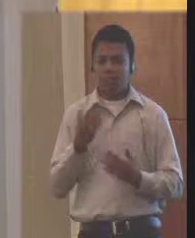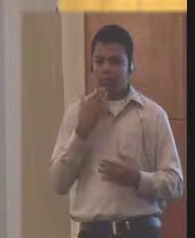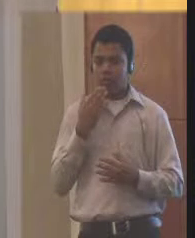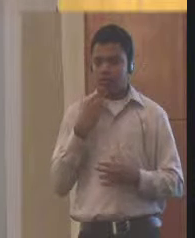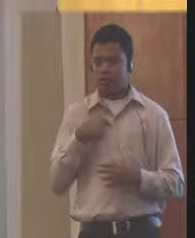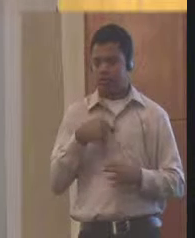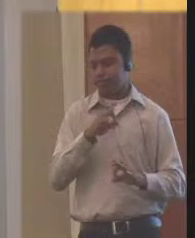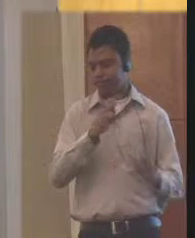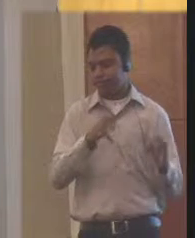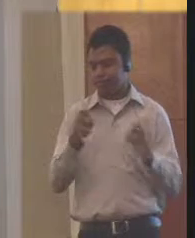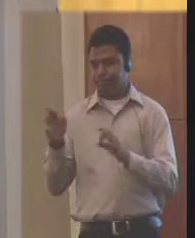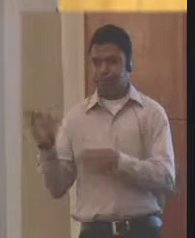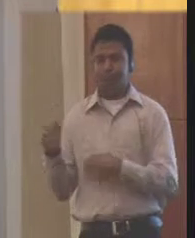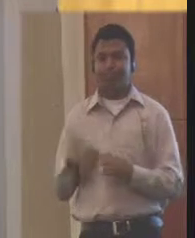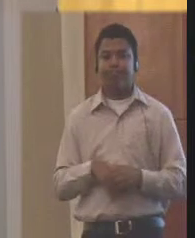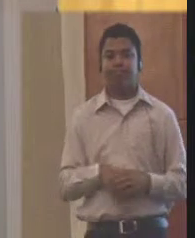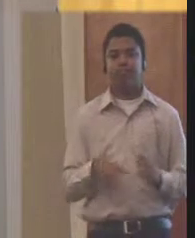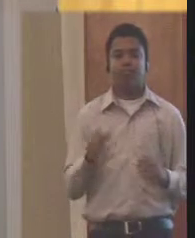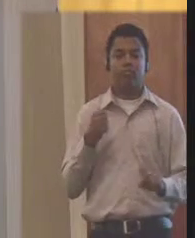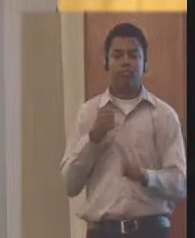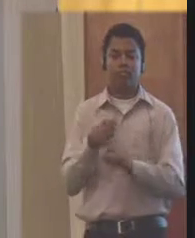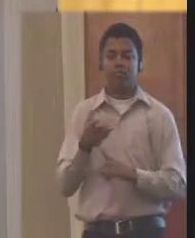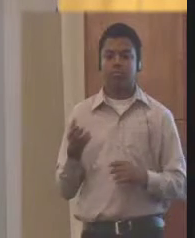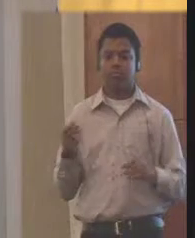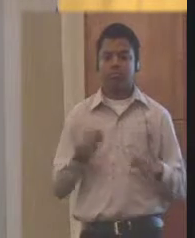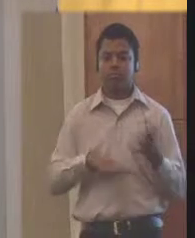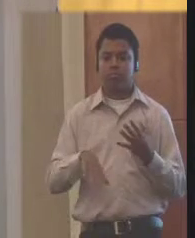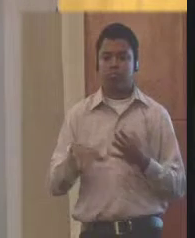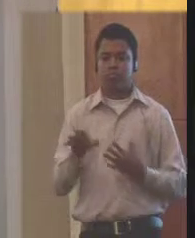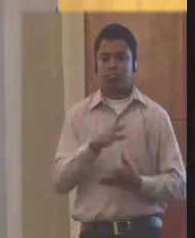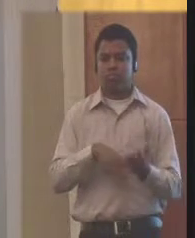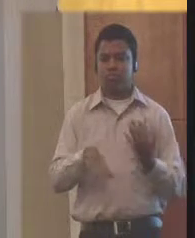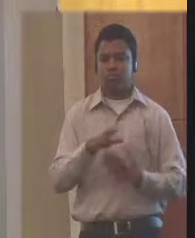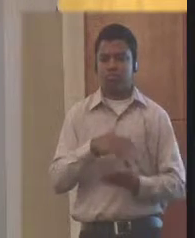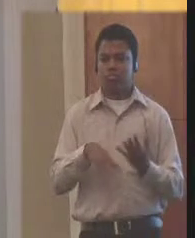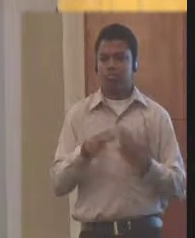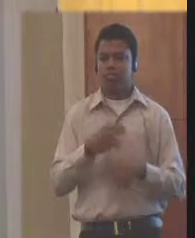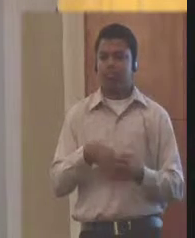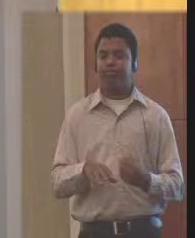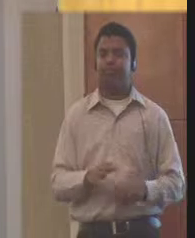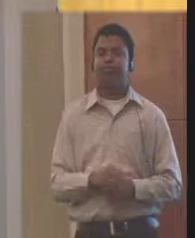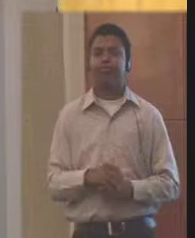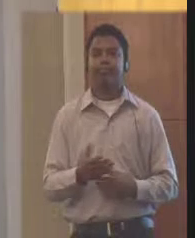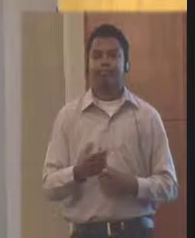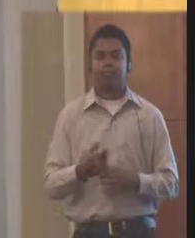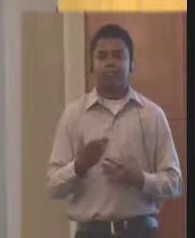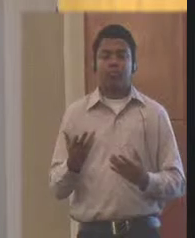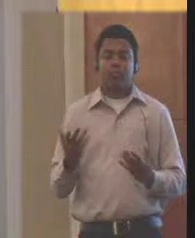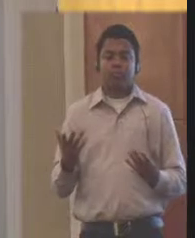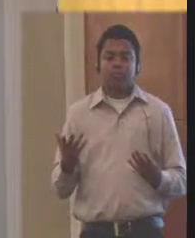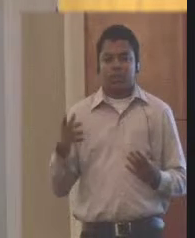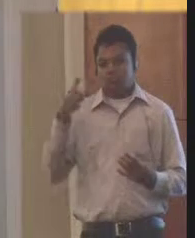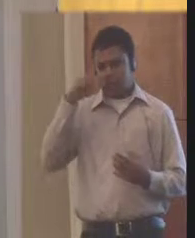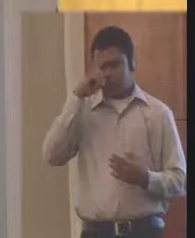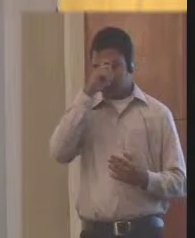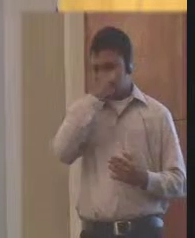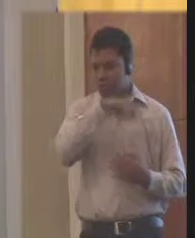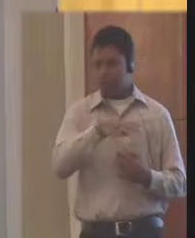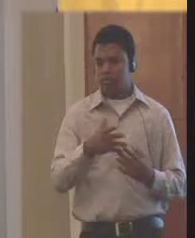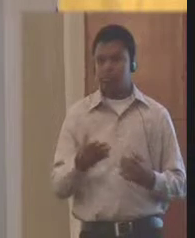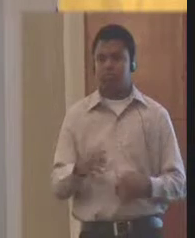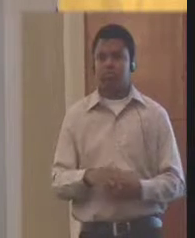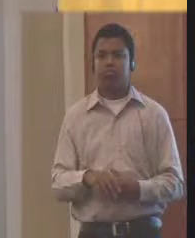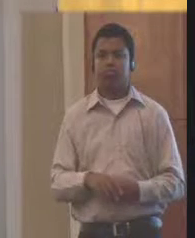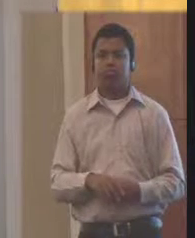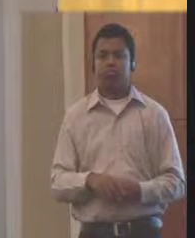the impacts of disasters can traverse those very systems which bring wealth and income increases to